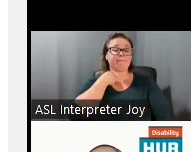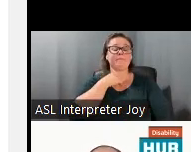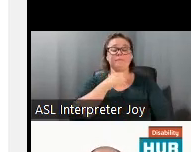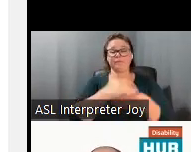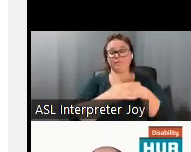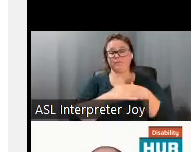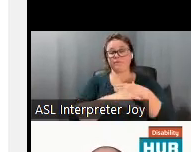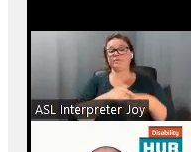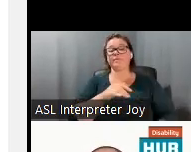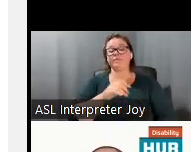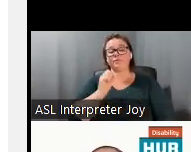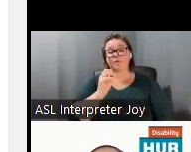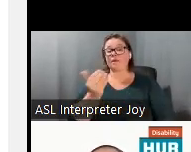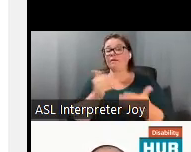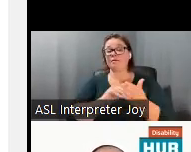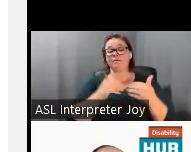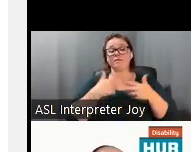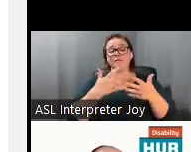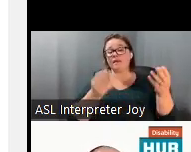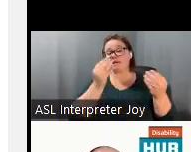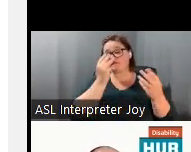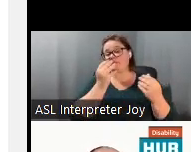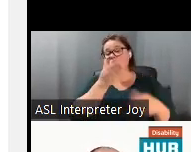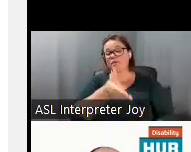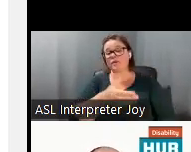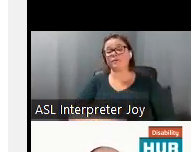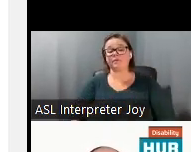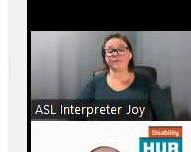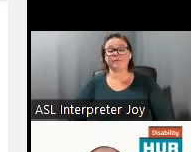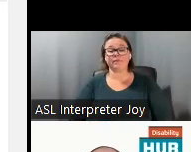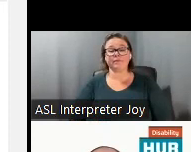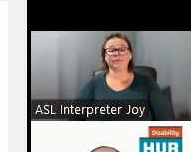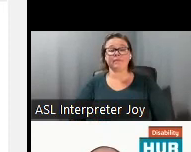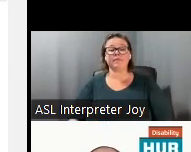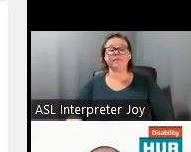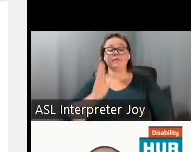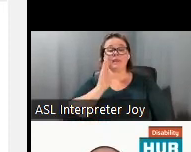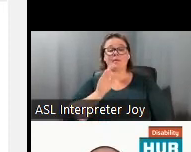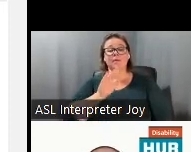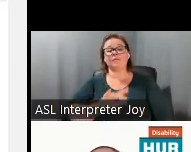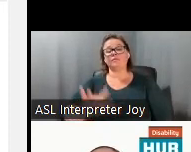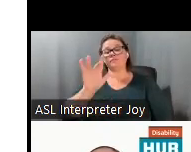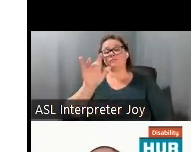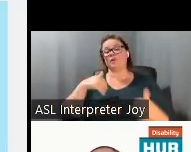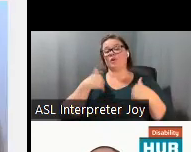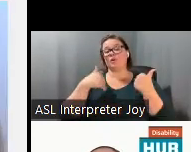there too. So that, again, there's a lot of information on here. I'm going to go scroll back up to the youth tab.